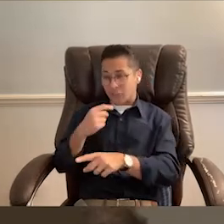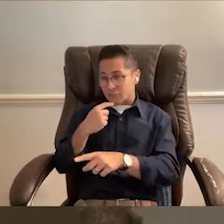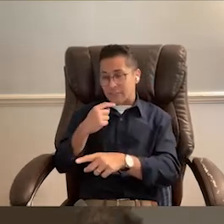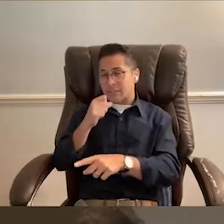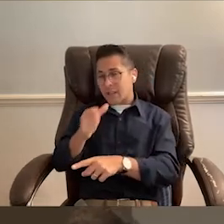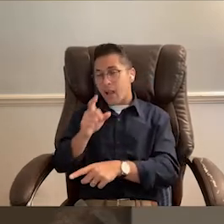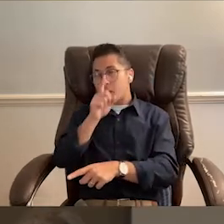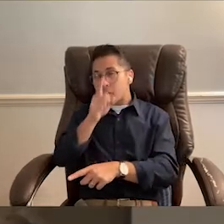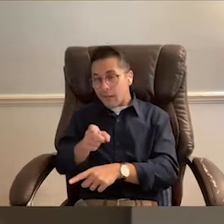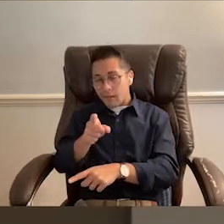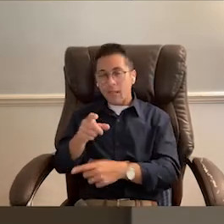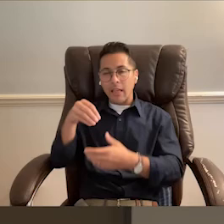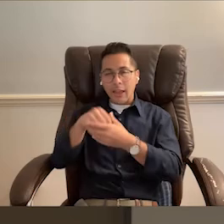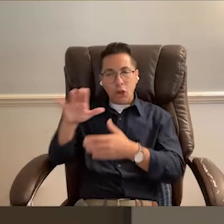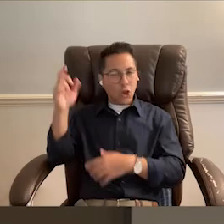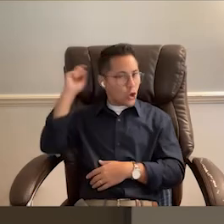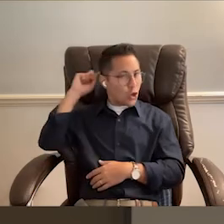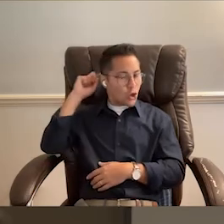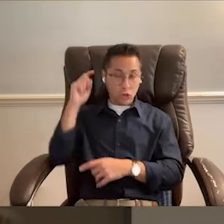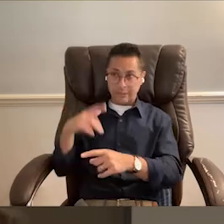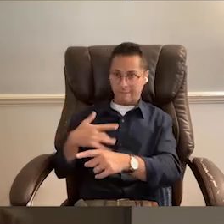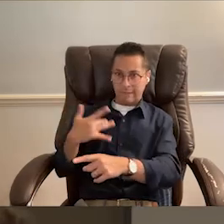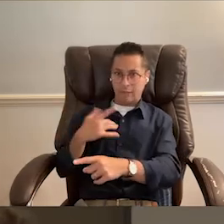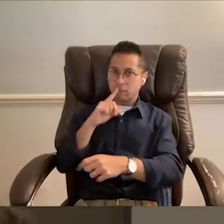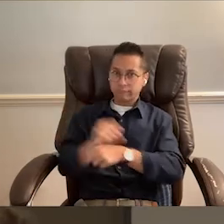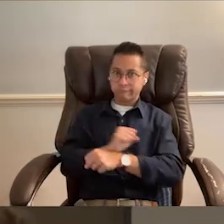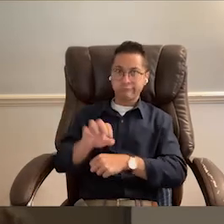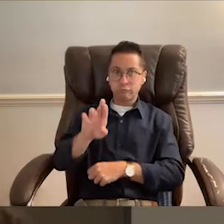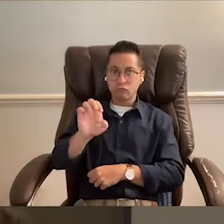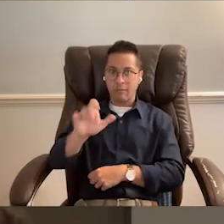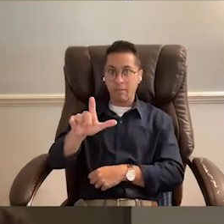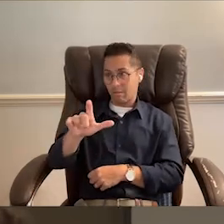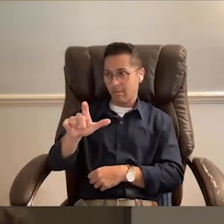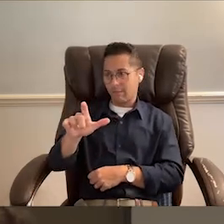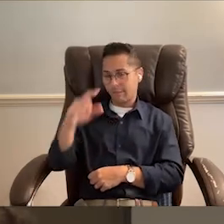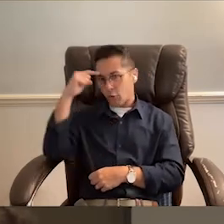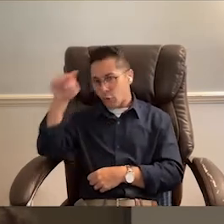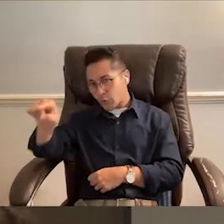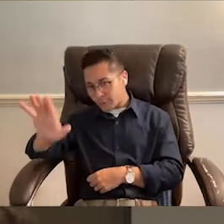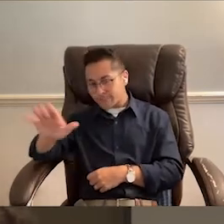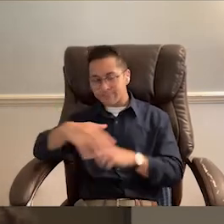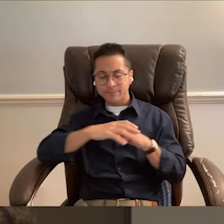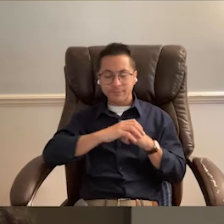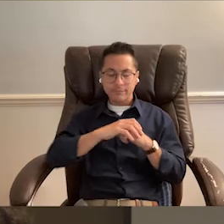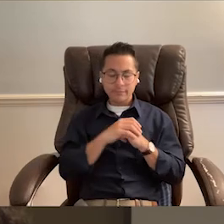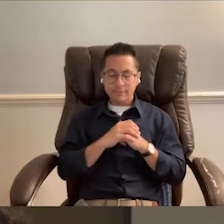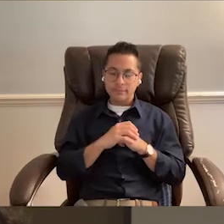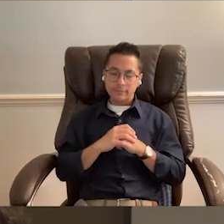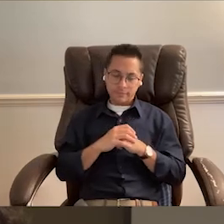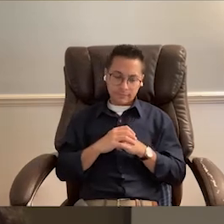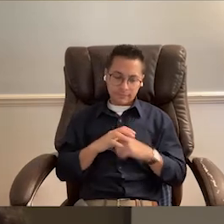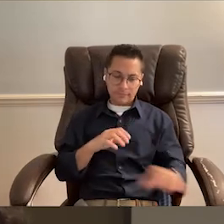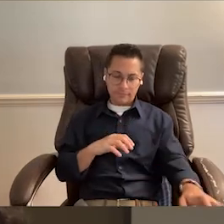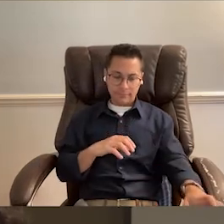how do you So help? the thing of it is it probably is, as much as she says it's not real, in her subconscious it's real.